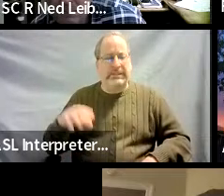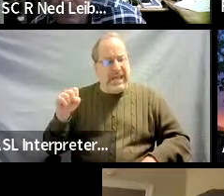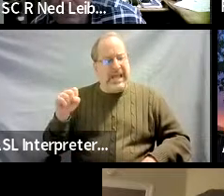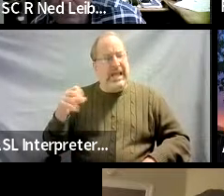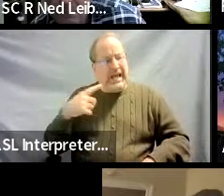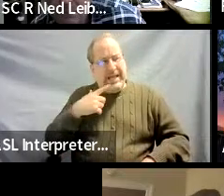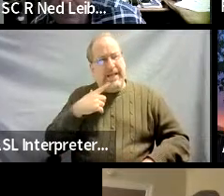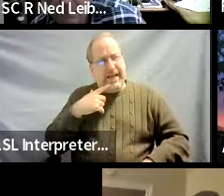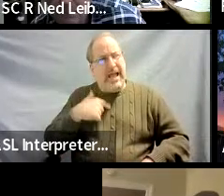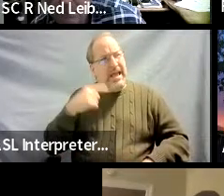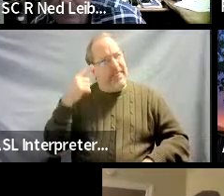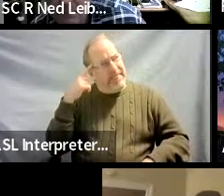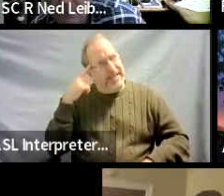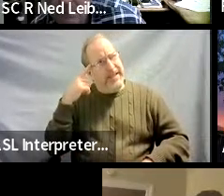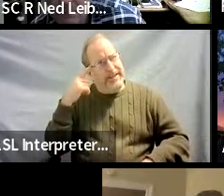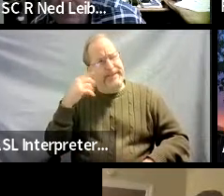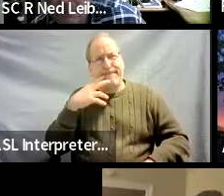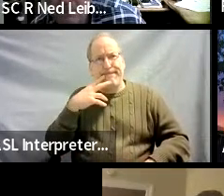Let's see, I think